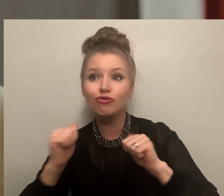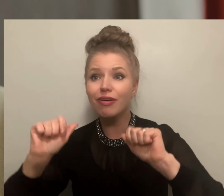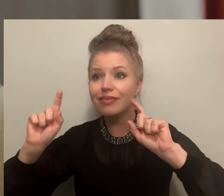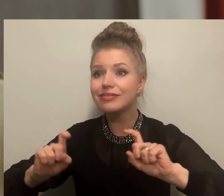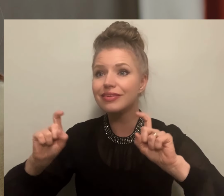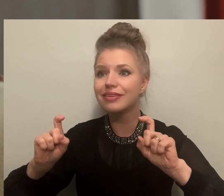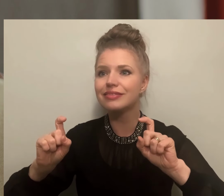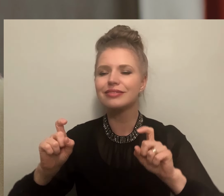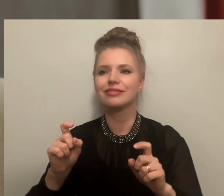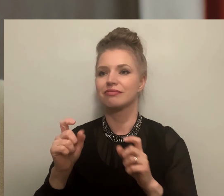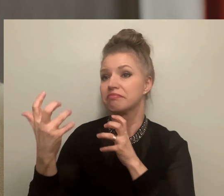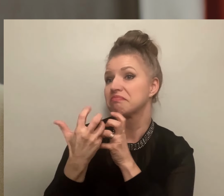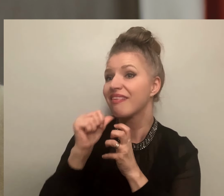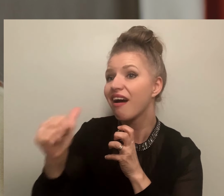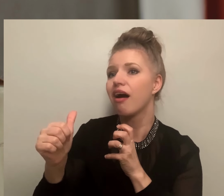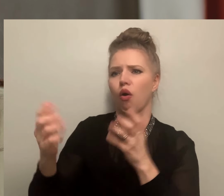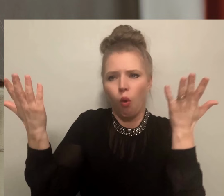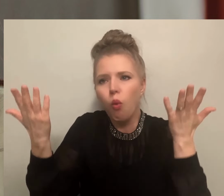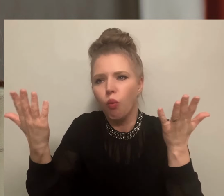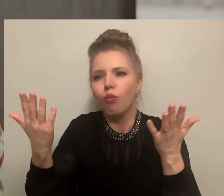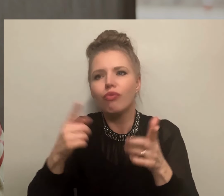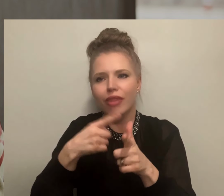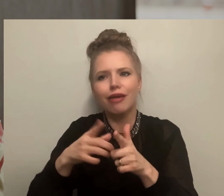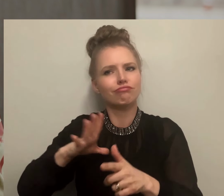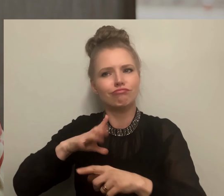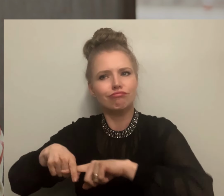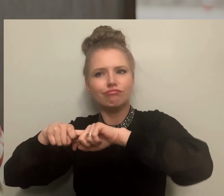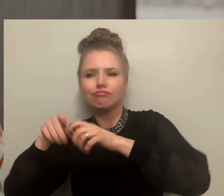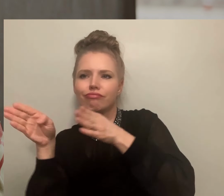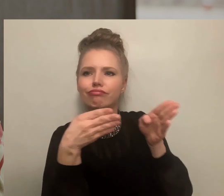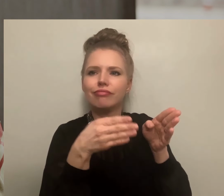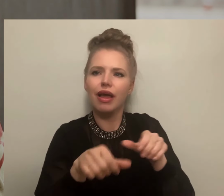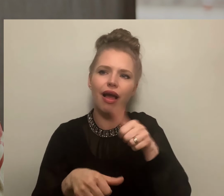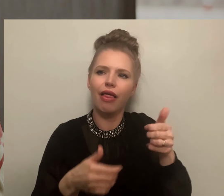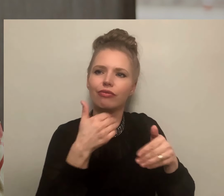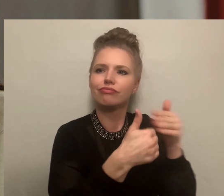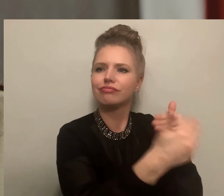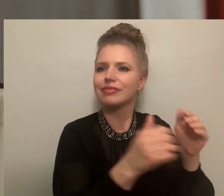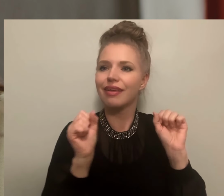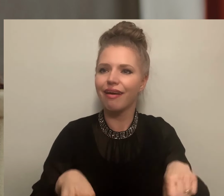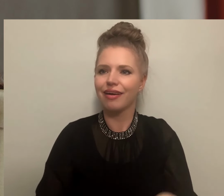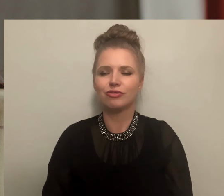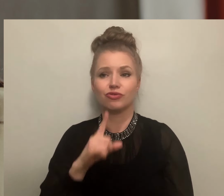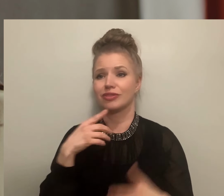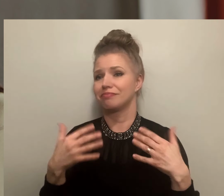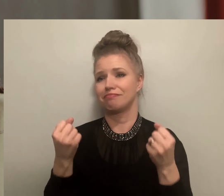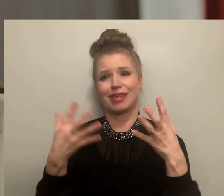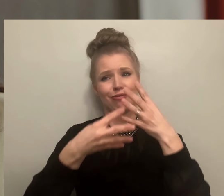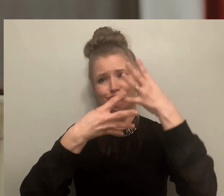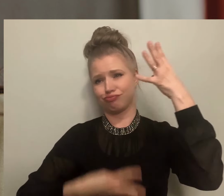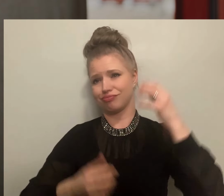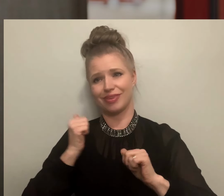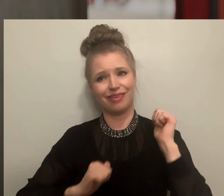isn't for me. And then you can go and figure out what the next backup plan is, but there's just so much opportunity in theatre, and it just needs to keep being